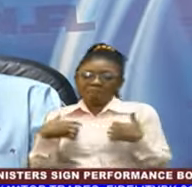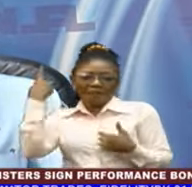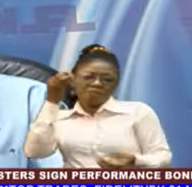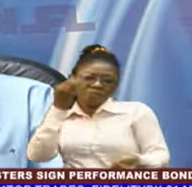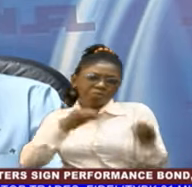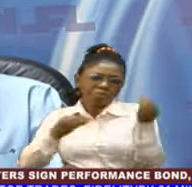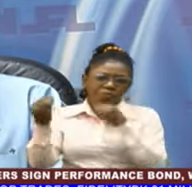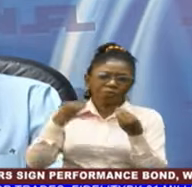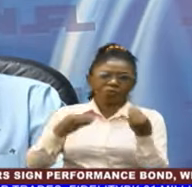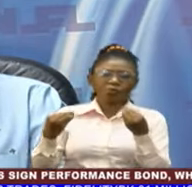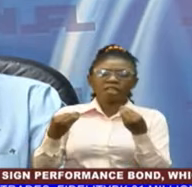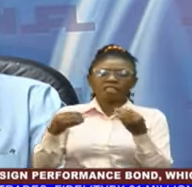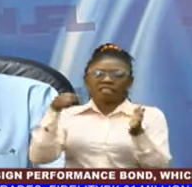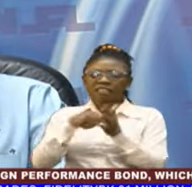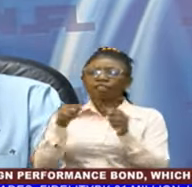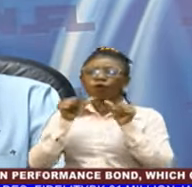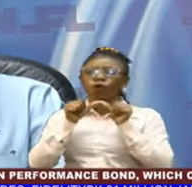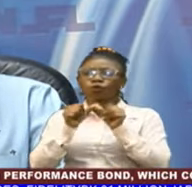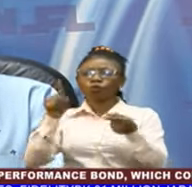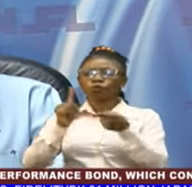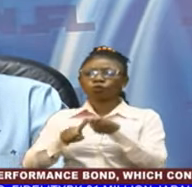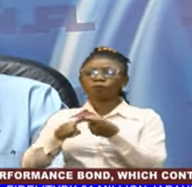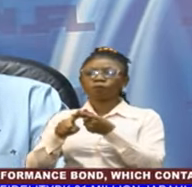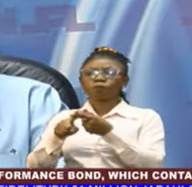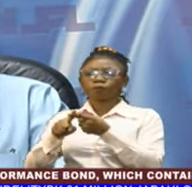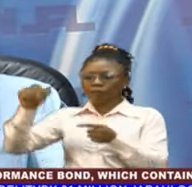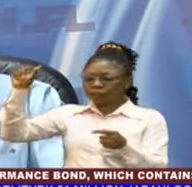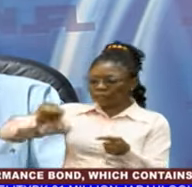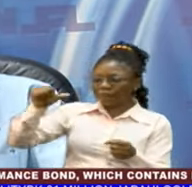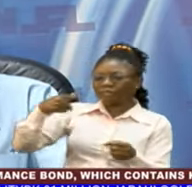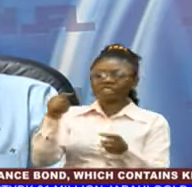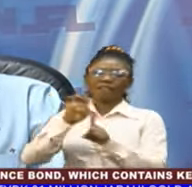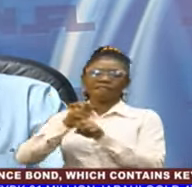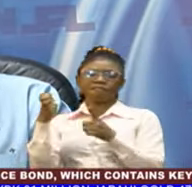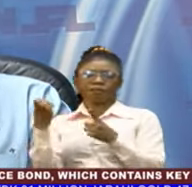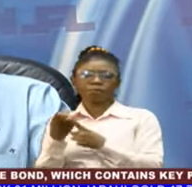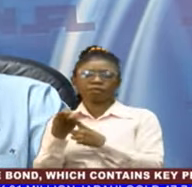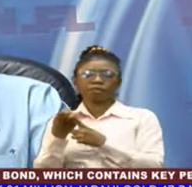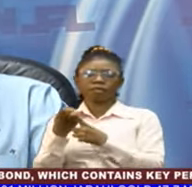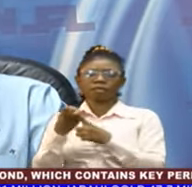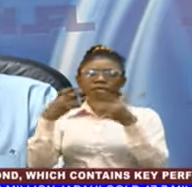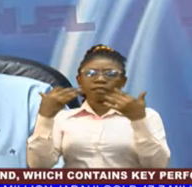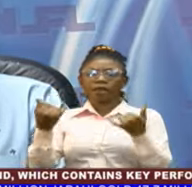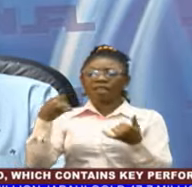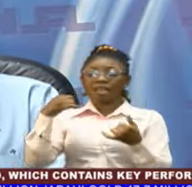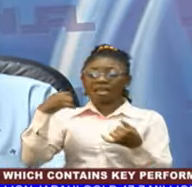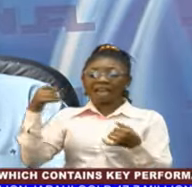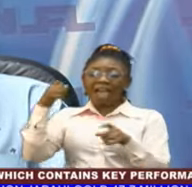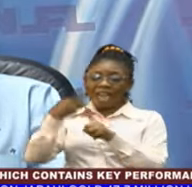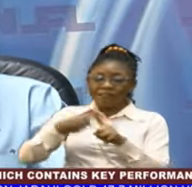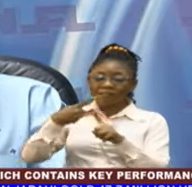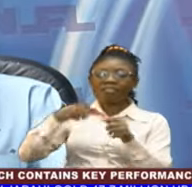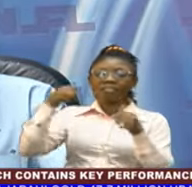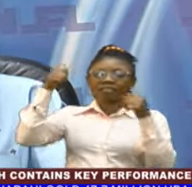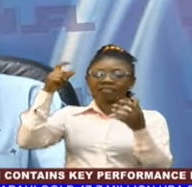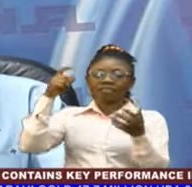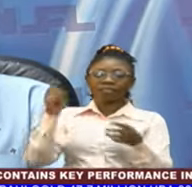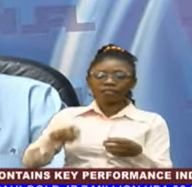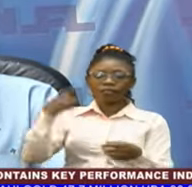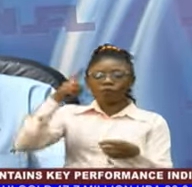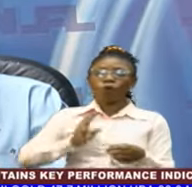then this has continued to damage the environment. There is every need for us to move